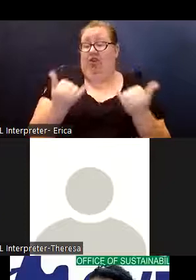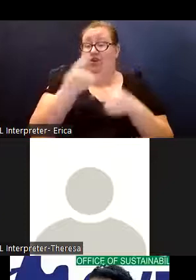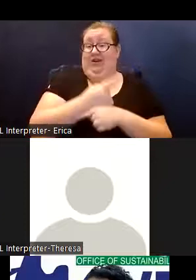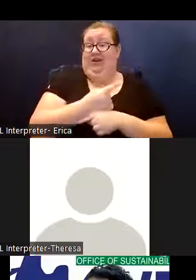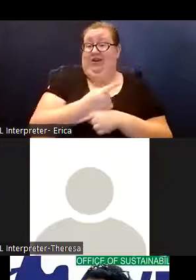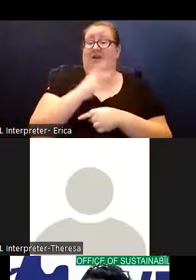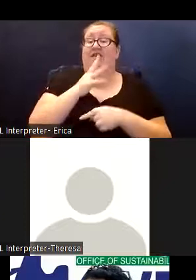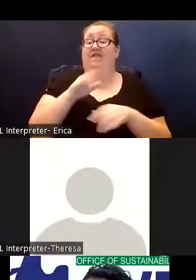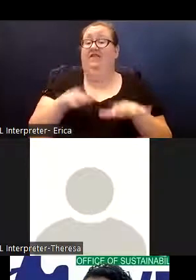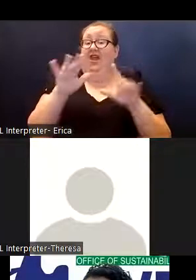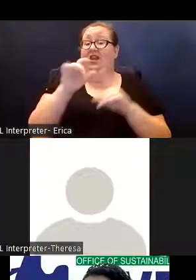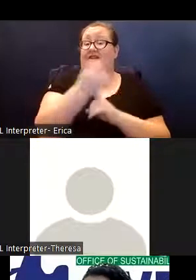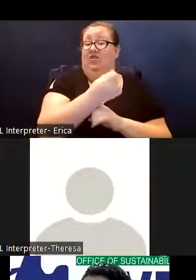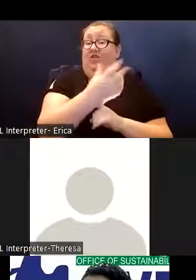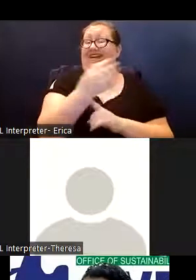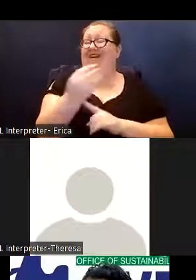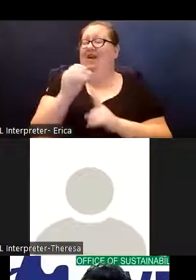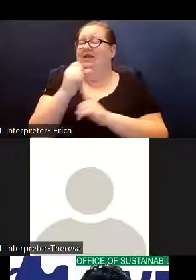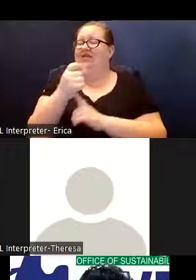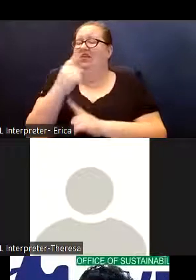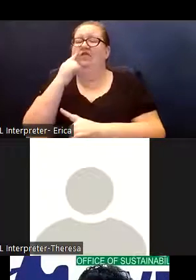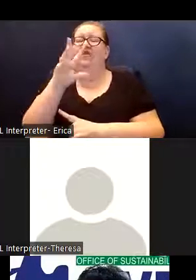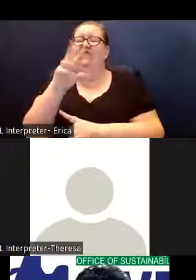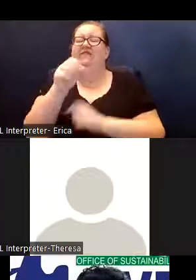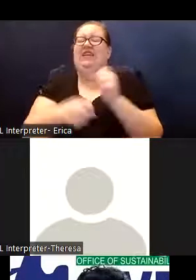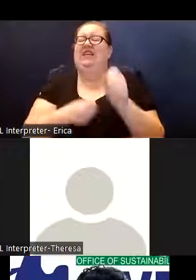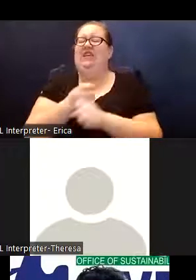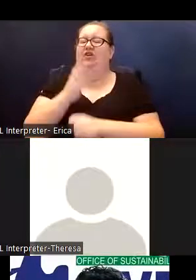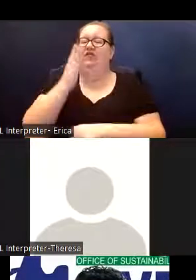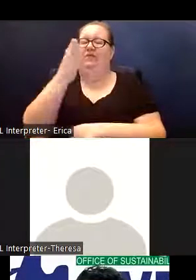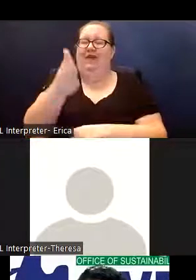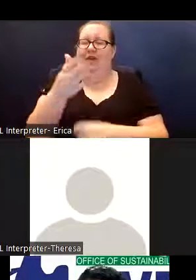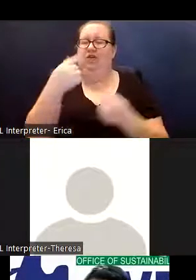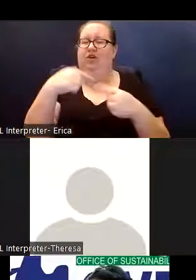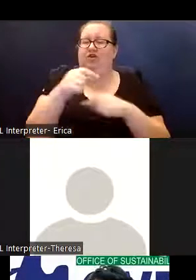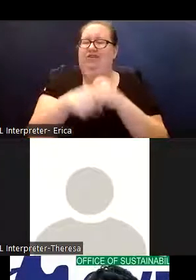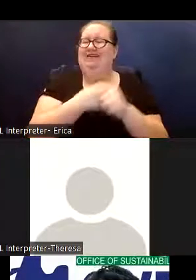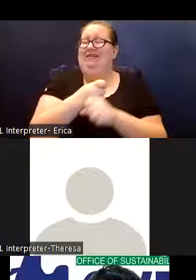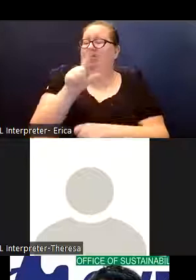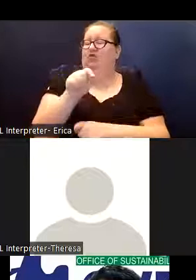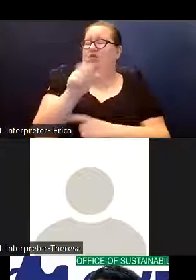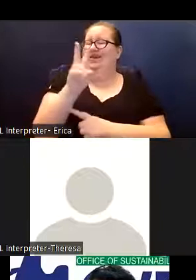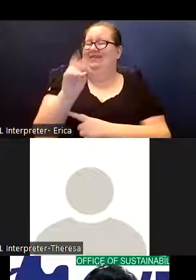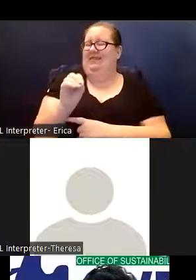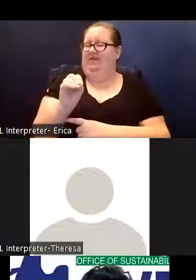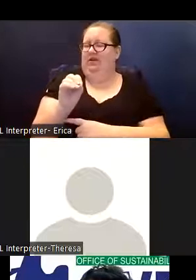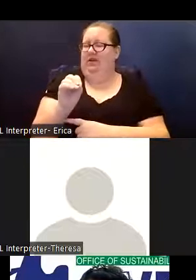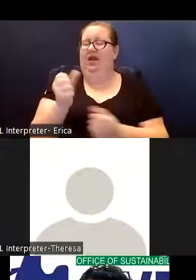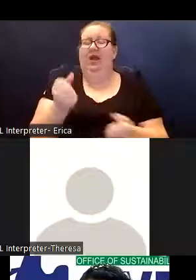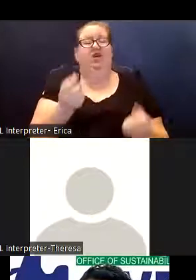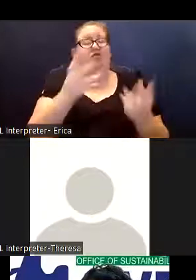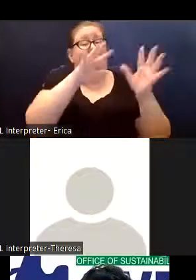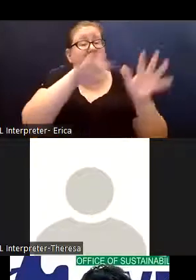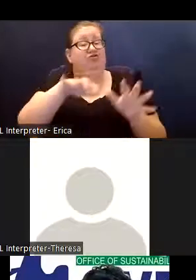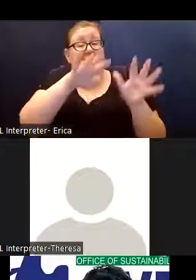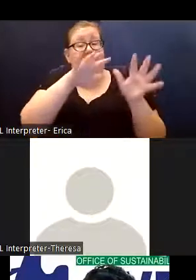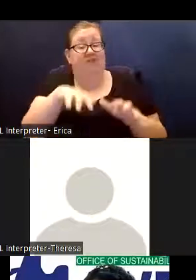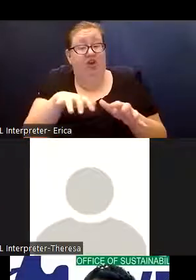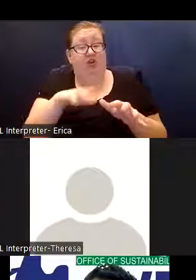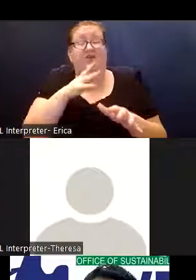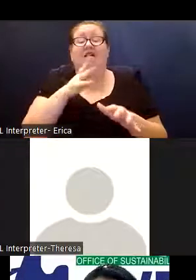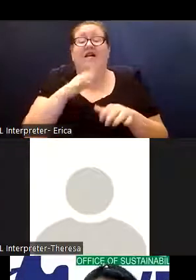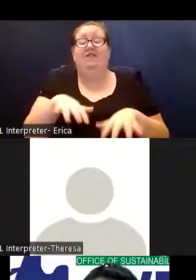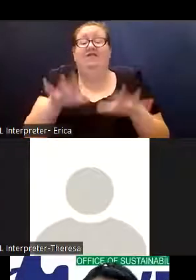as well as a scenario 50 years from now in 2070. How much rain falls and floods our